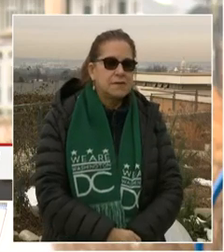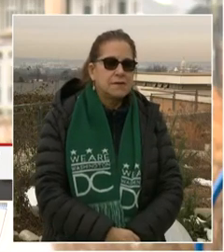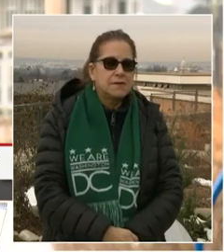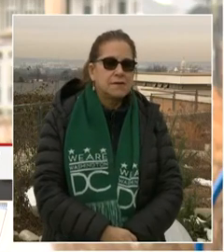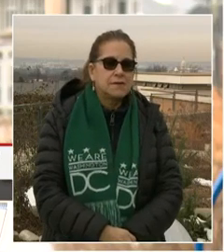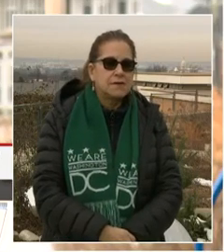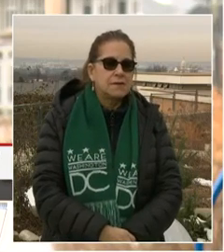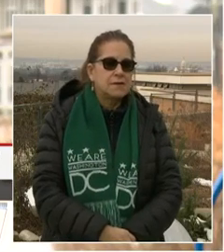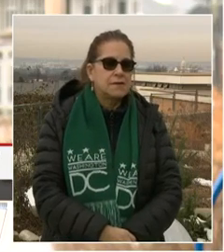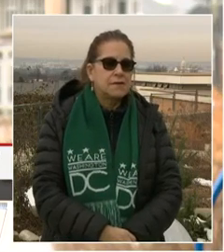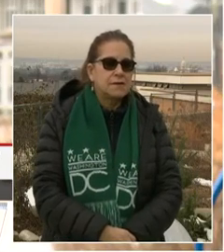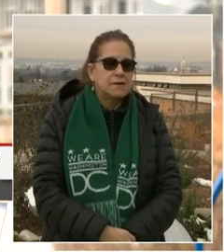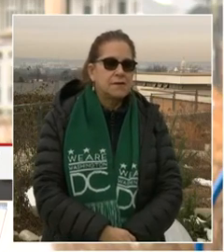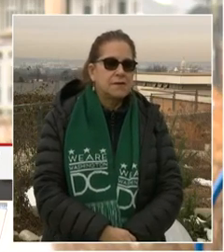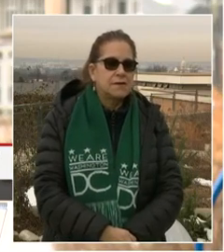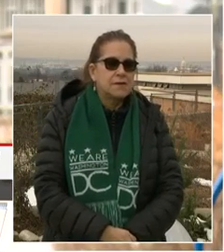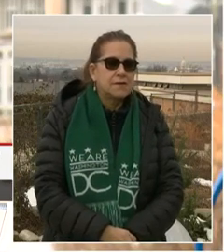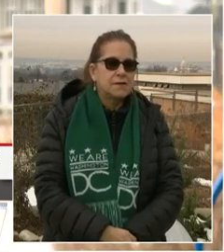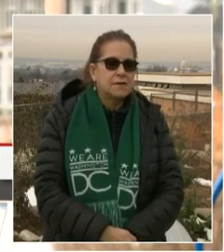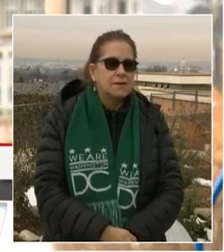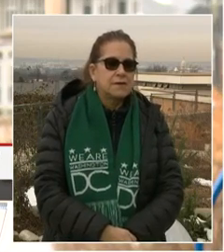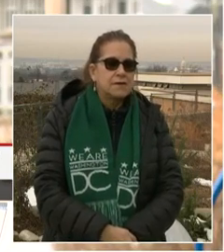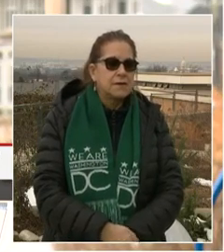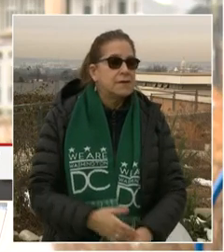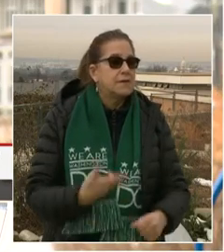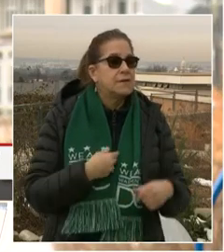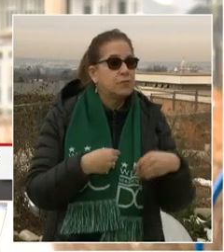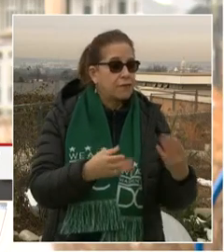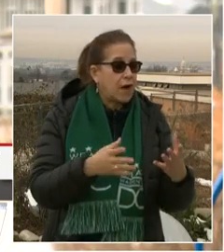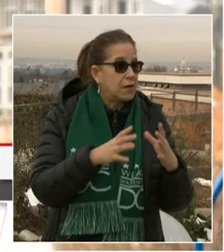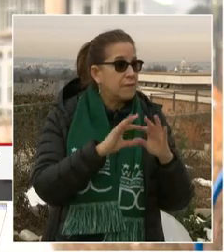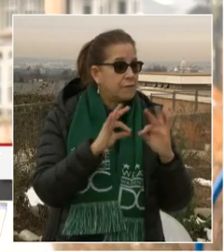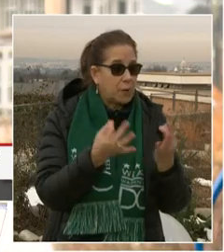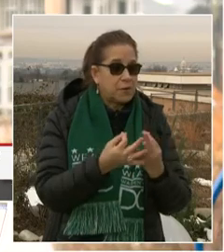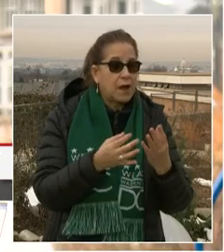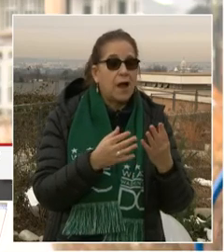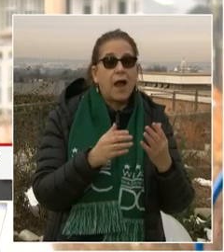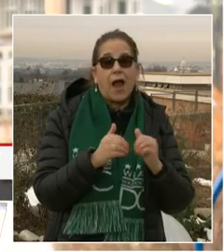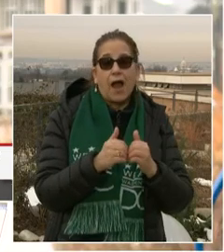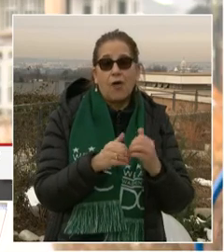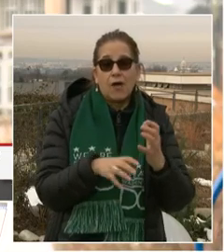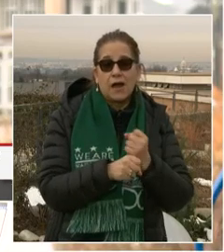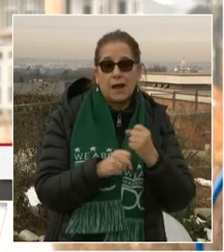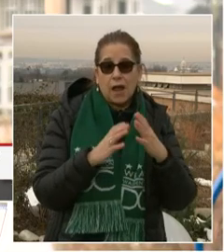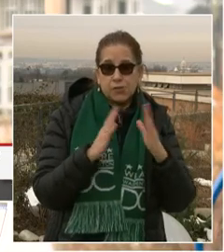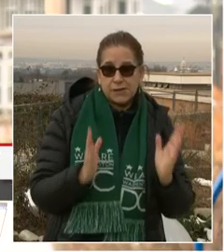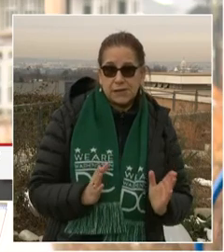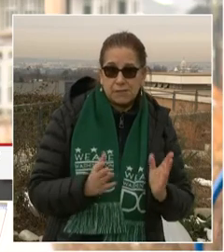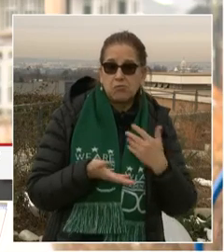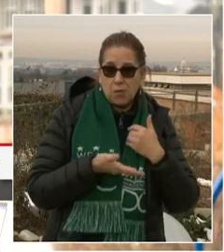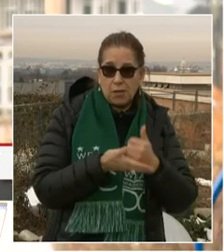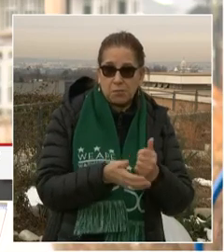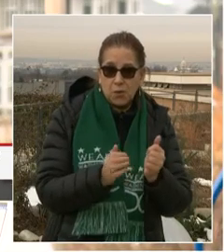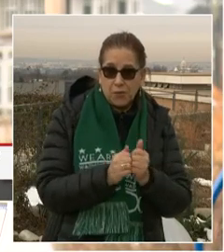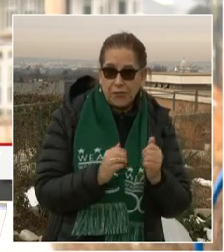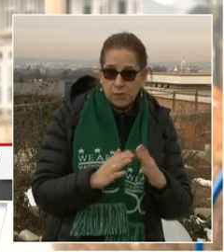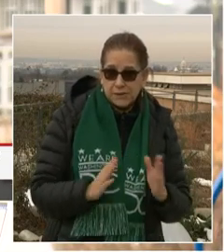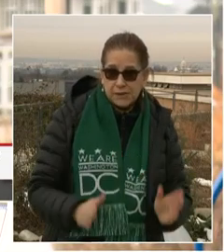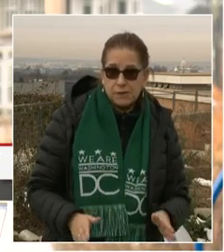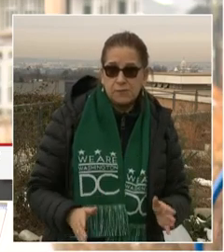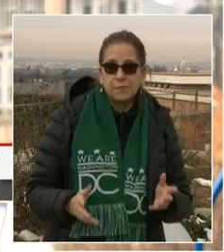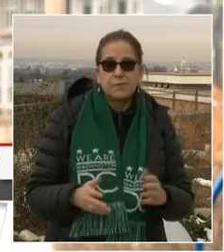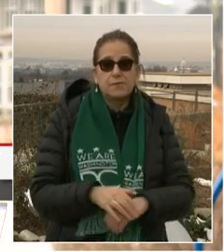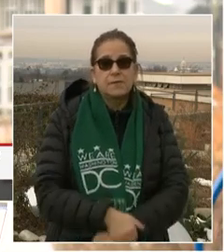as well in many different formats. We have among the most insured population in the nation, and